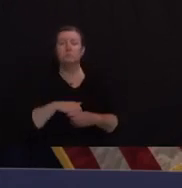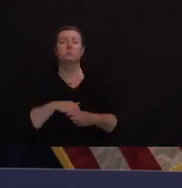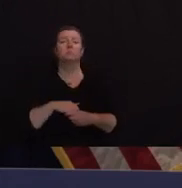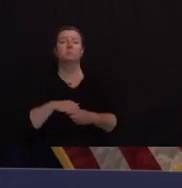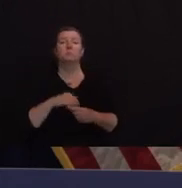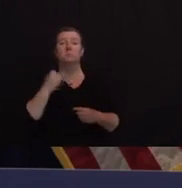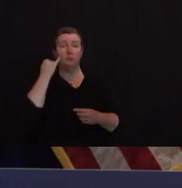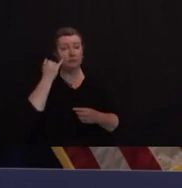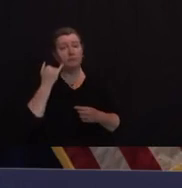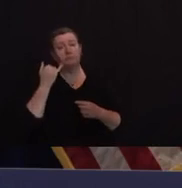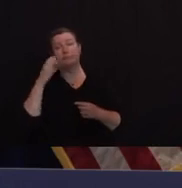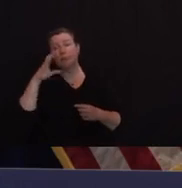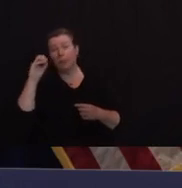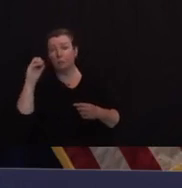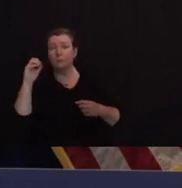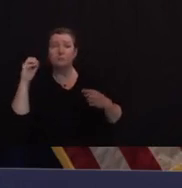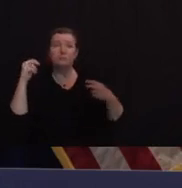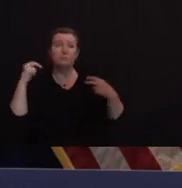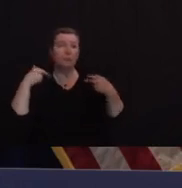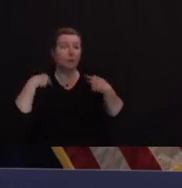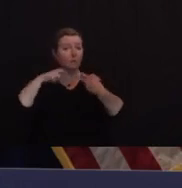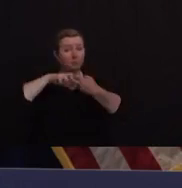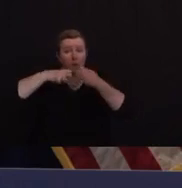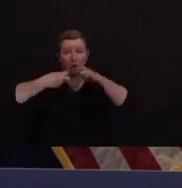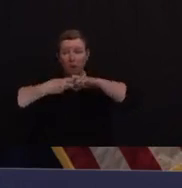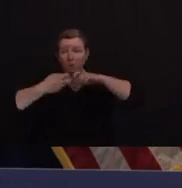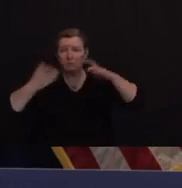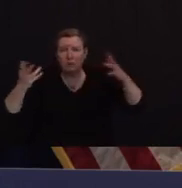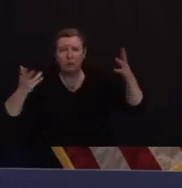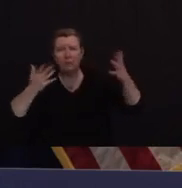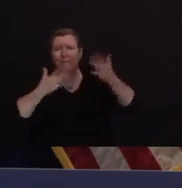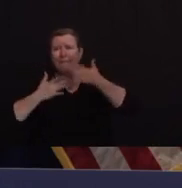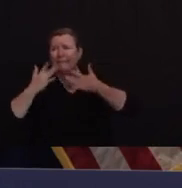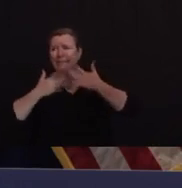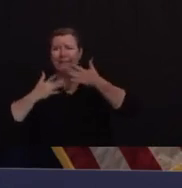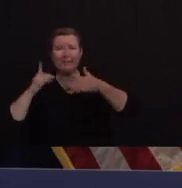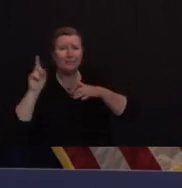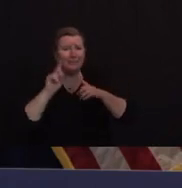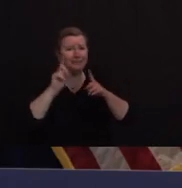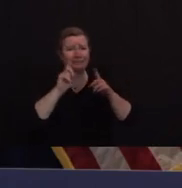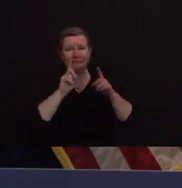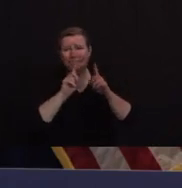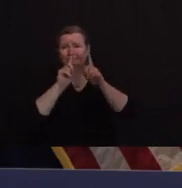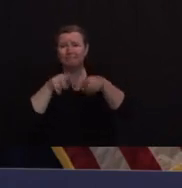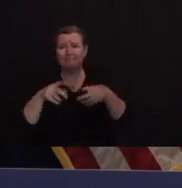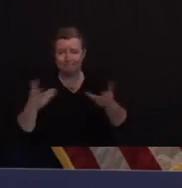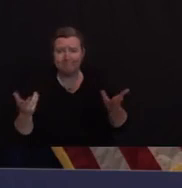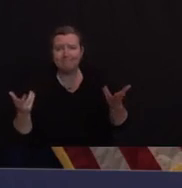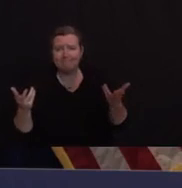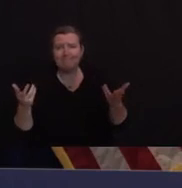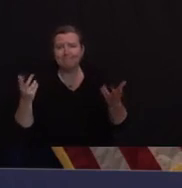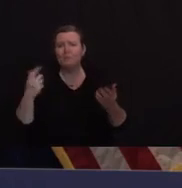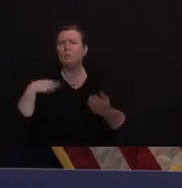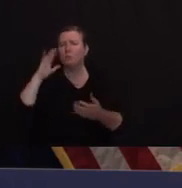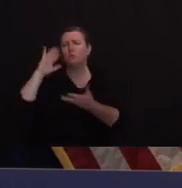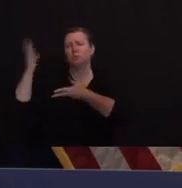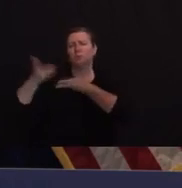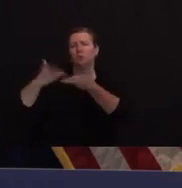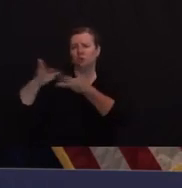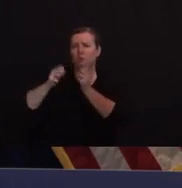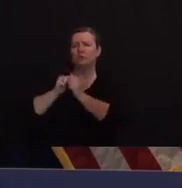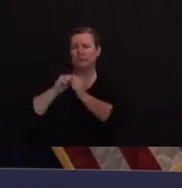an access issue, we will be working with that county to bring up testing sites that will be available for